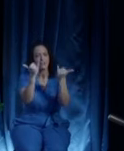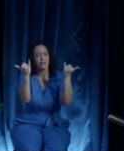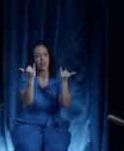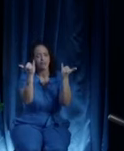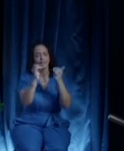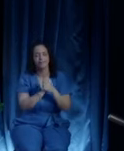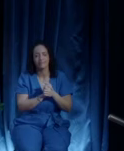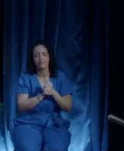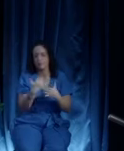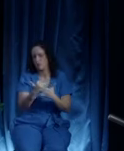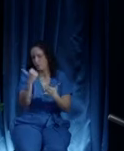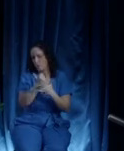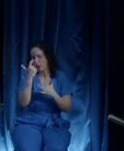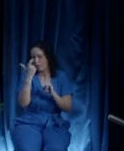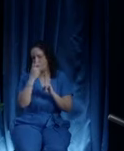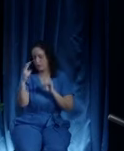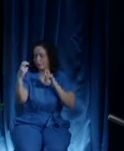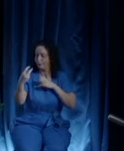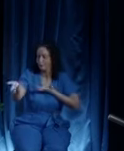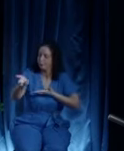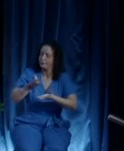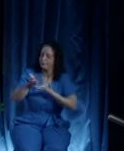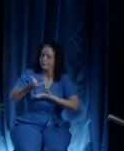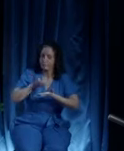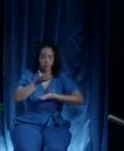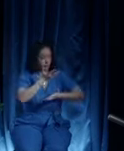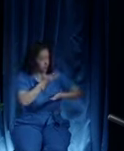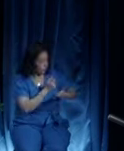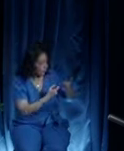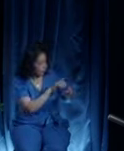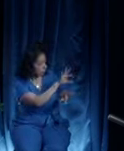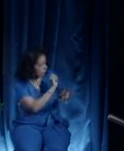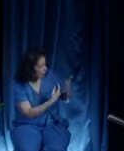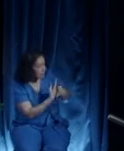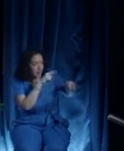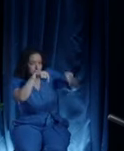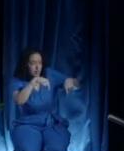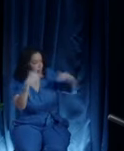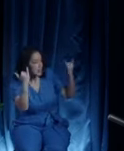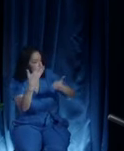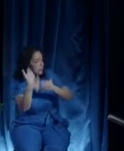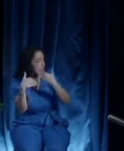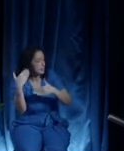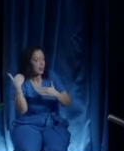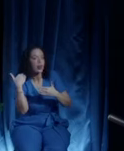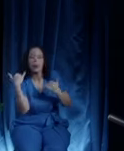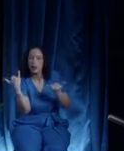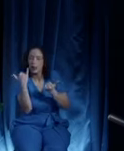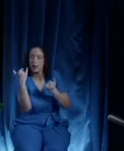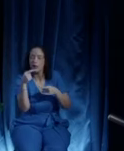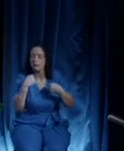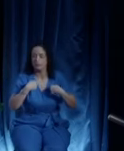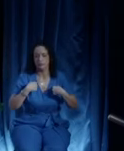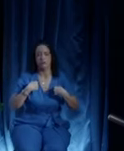And we had great fun, and afterwards she said, would I like to do an event here at Histfest? And as I say, you know, it's fantastic to do